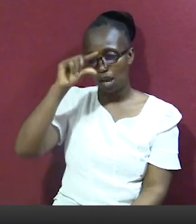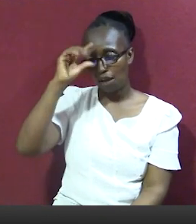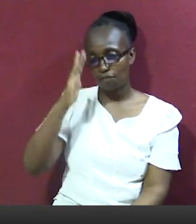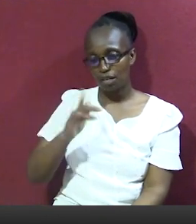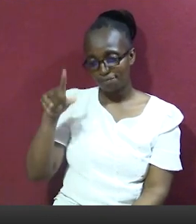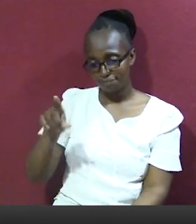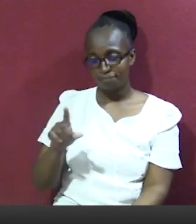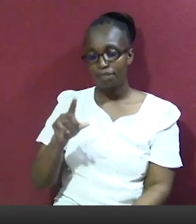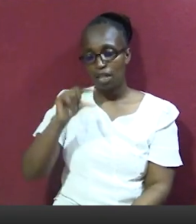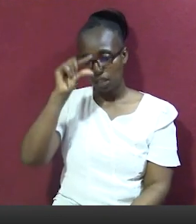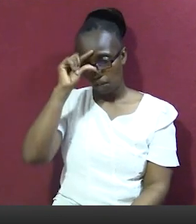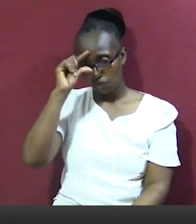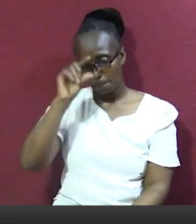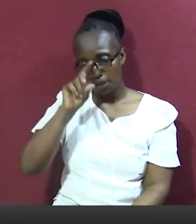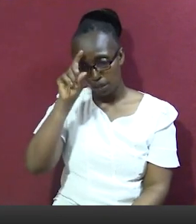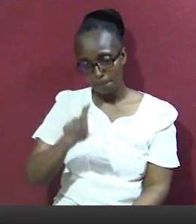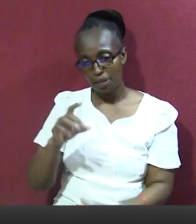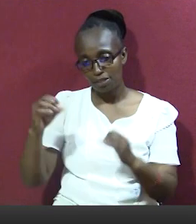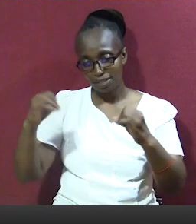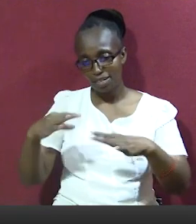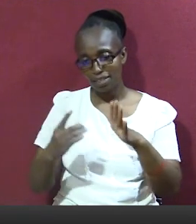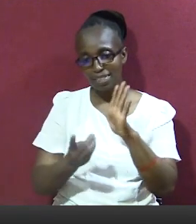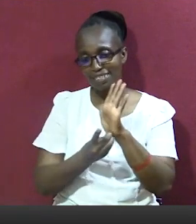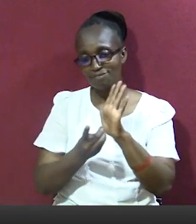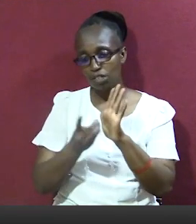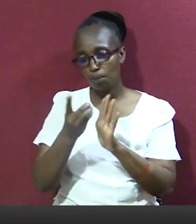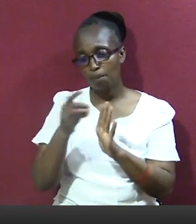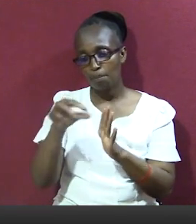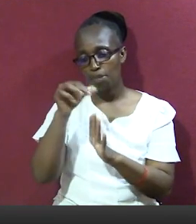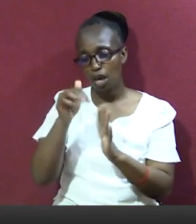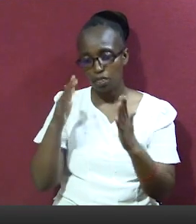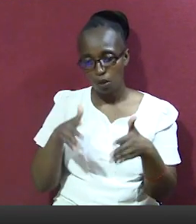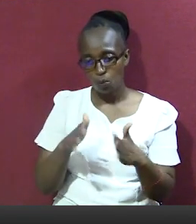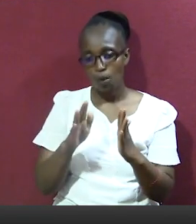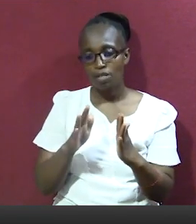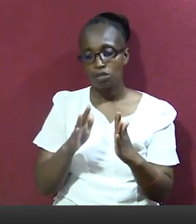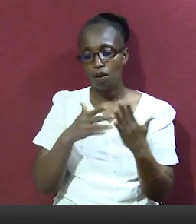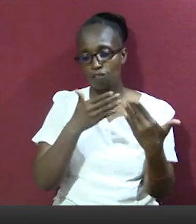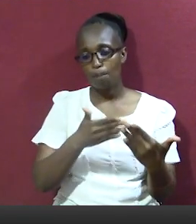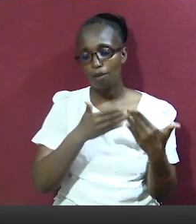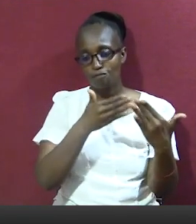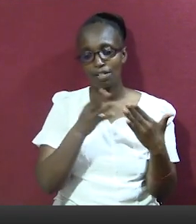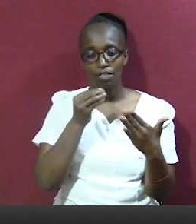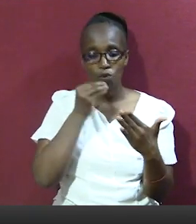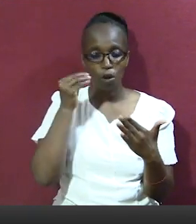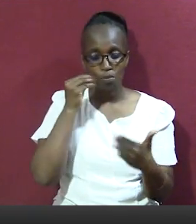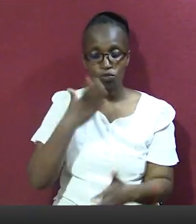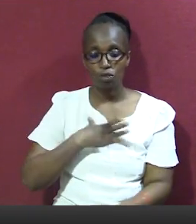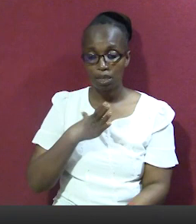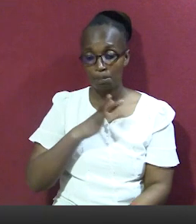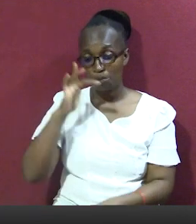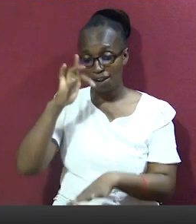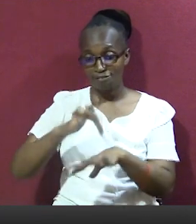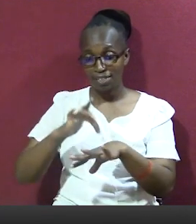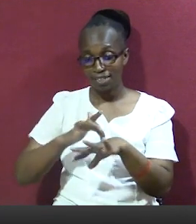that at least the government must clearly be able to develop alternative temporary shelter for those people who are affected, so